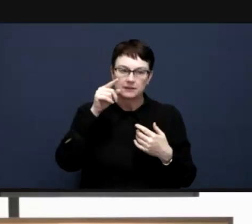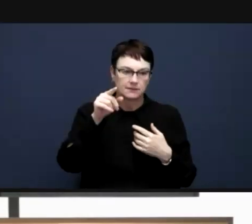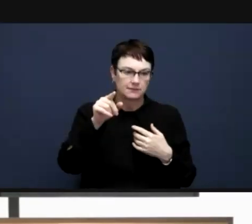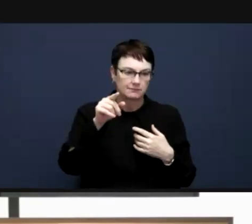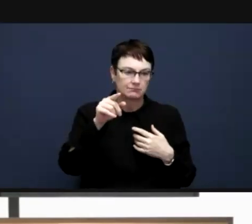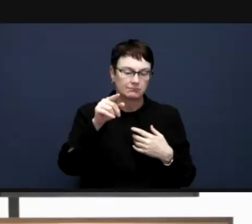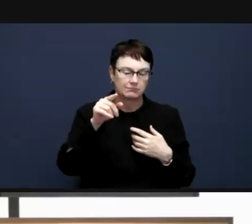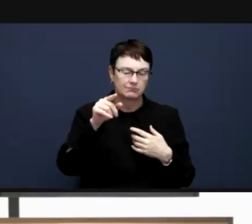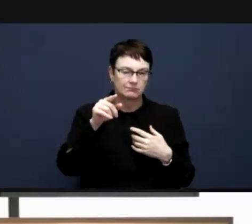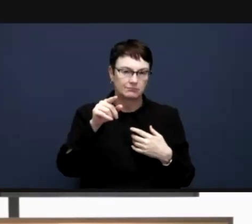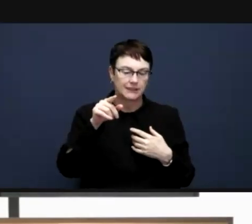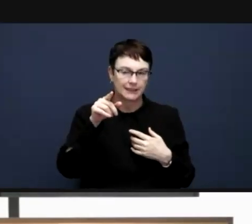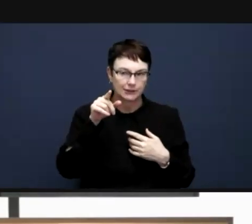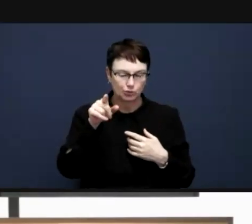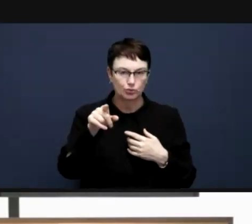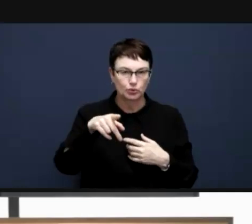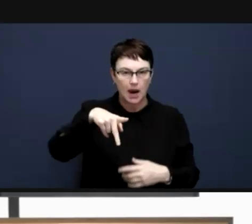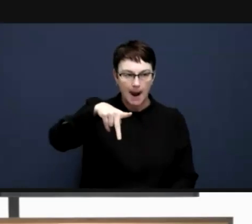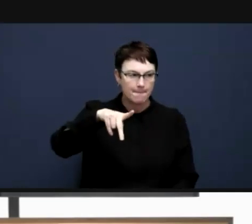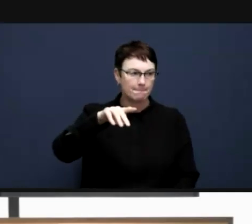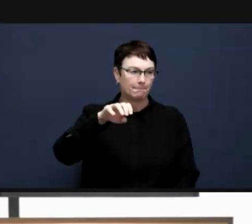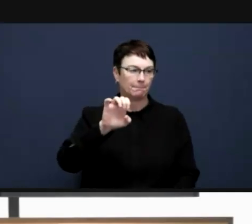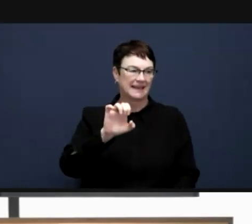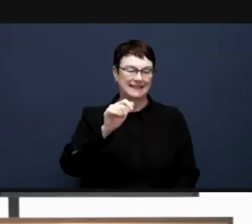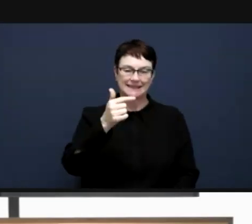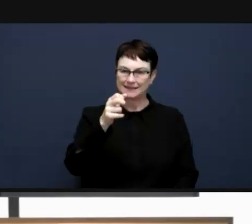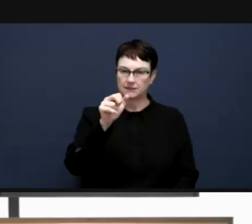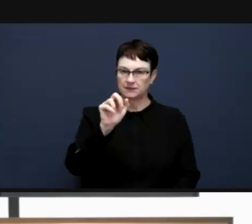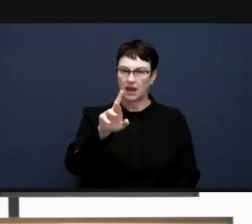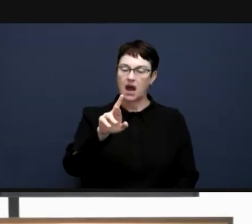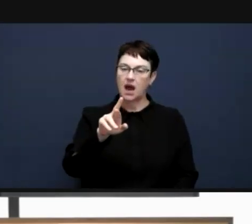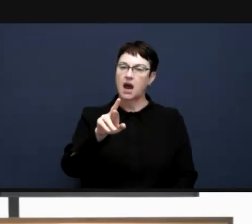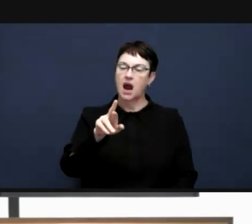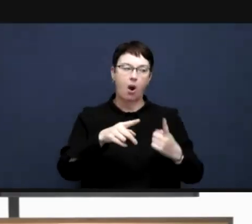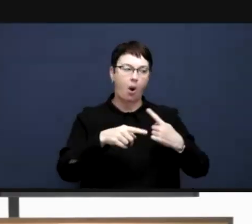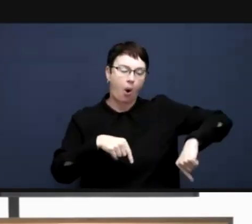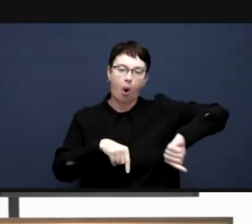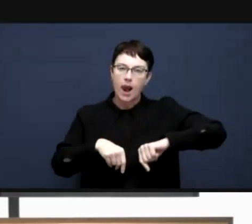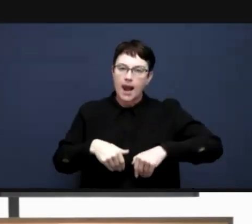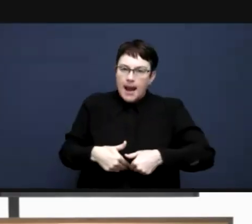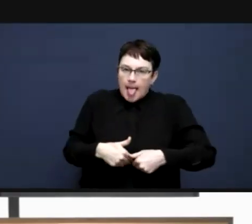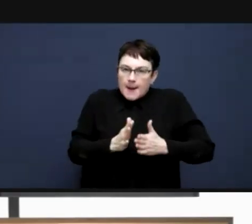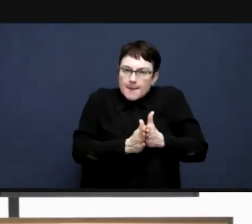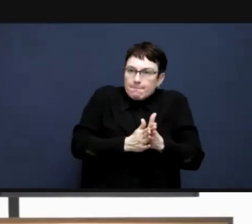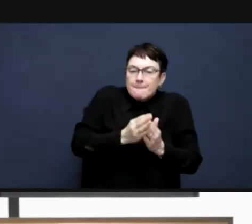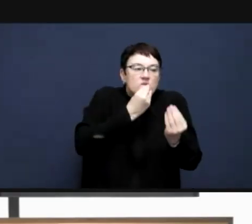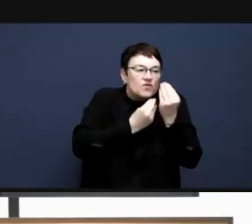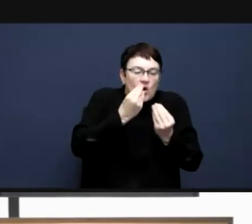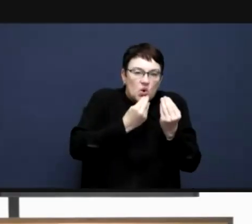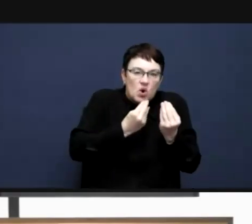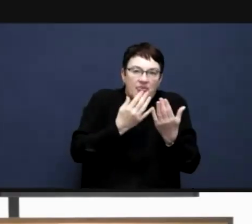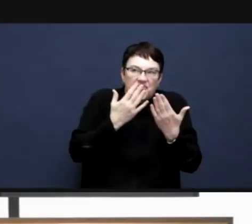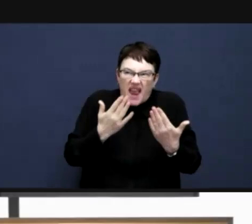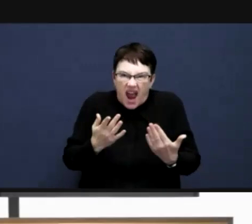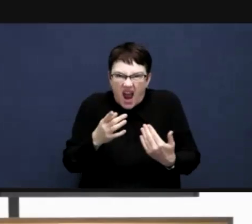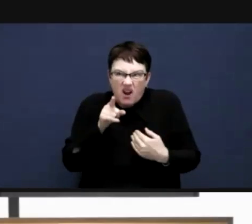having lunch, Peter. Good luck. Good luck with keeping people's attention. We Next deliberately slide, took please. this before lunch to